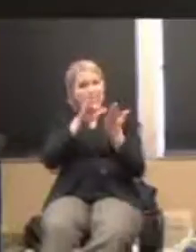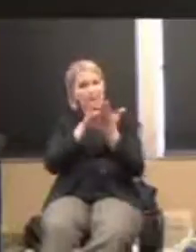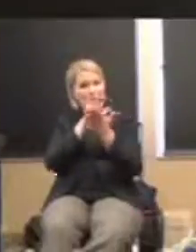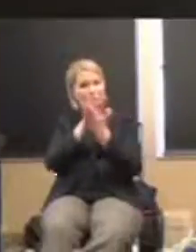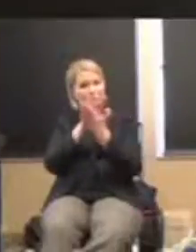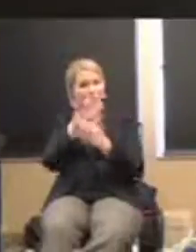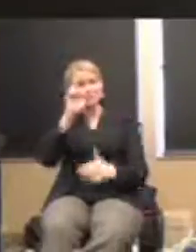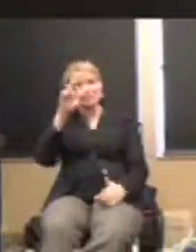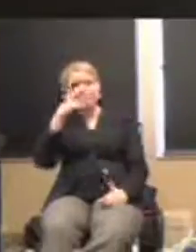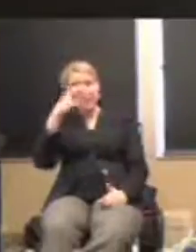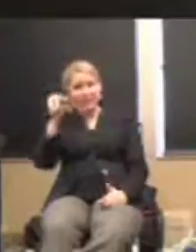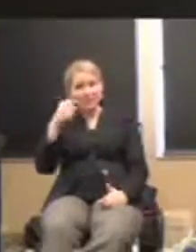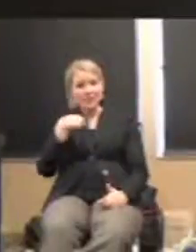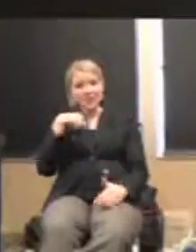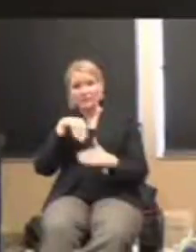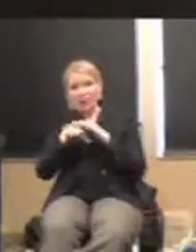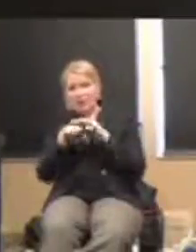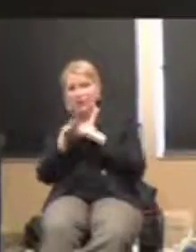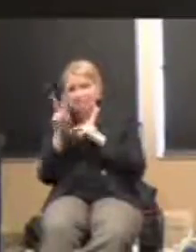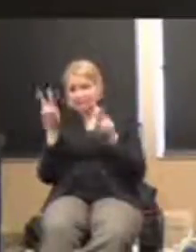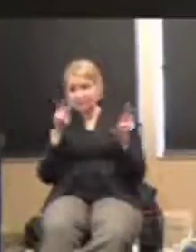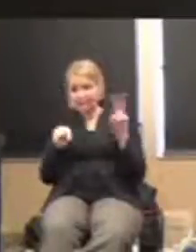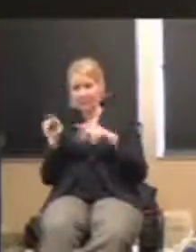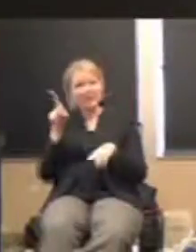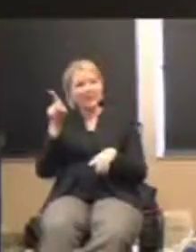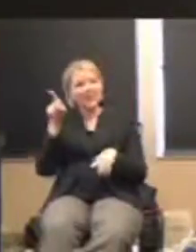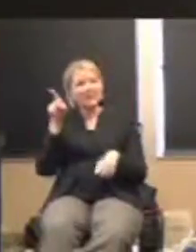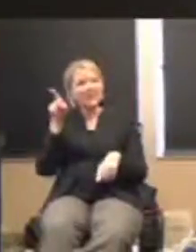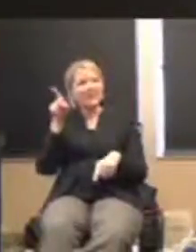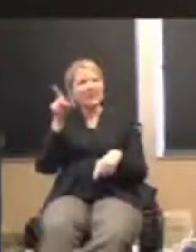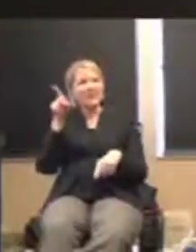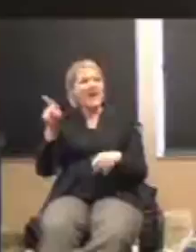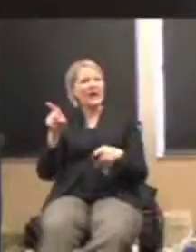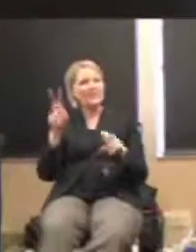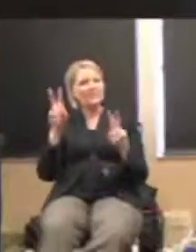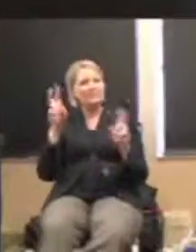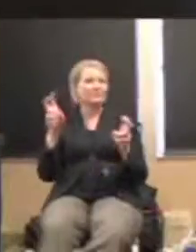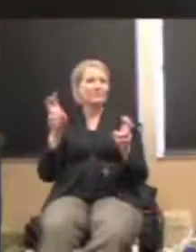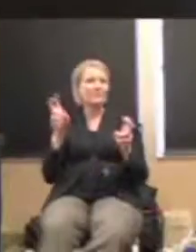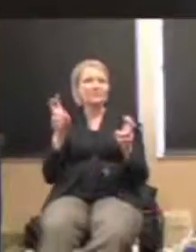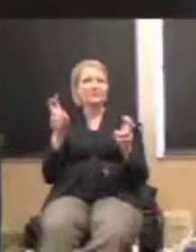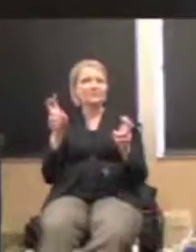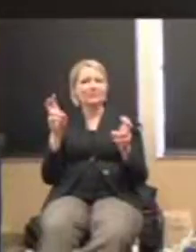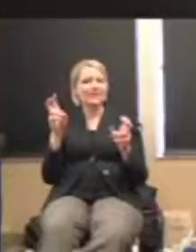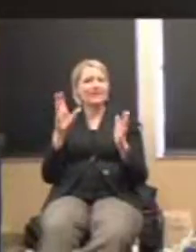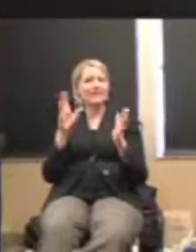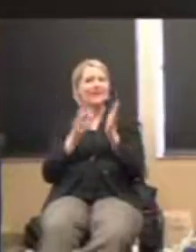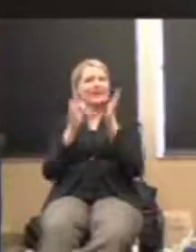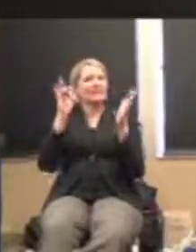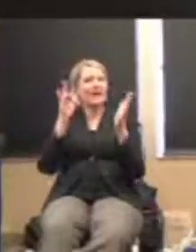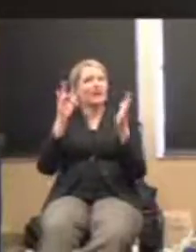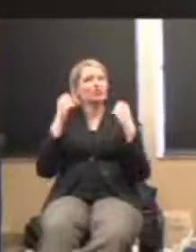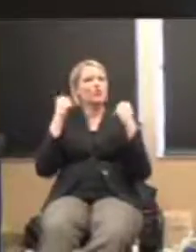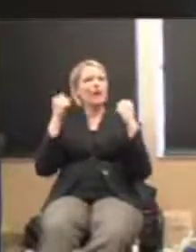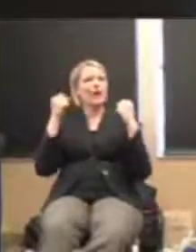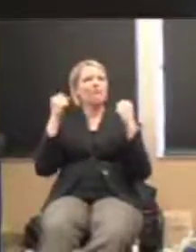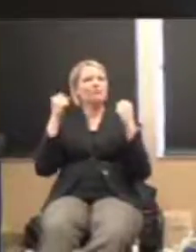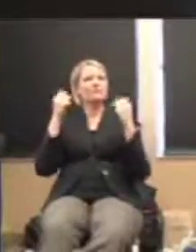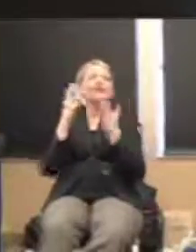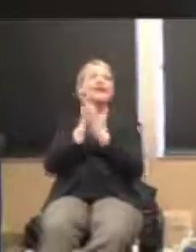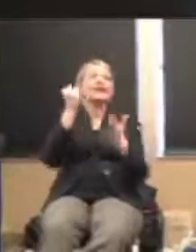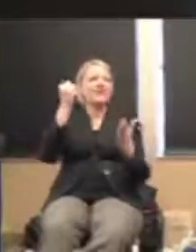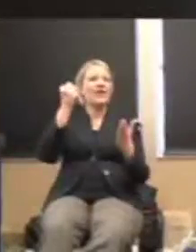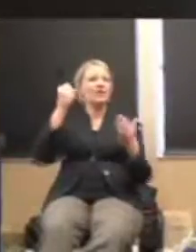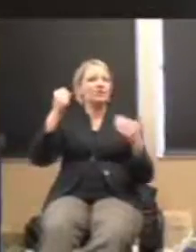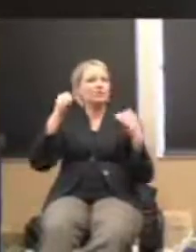and high schools that I've been in lately, they have really been taking advantage of the weight room and also the exercise equipment